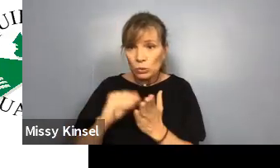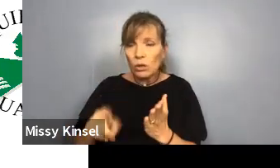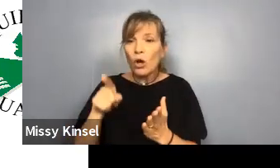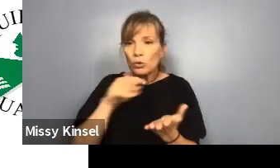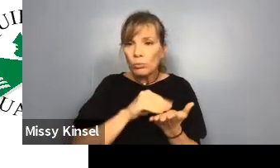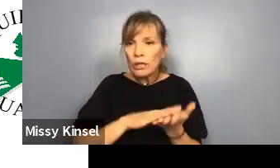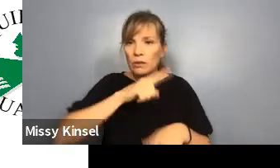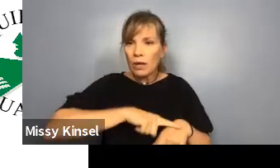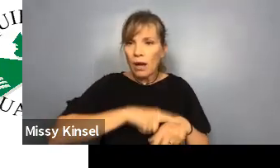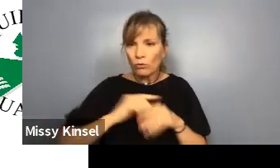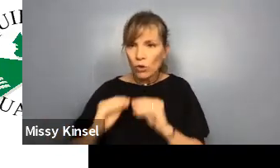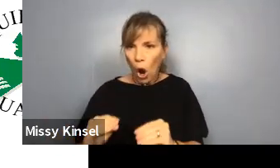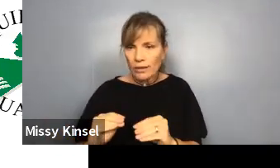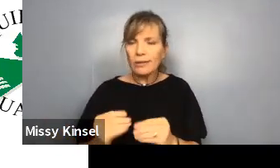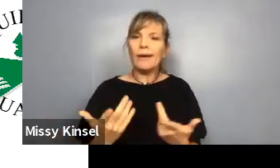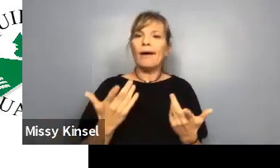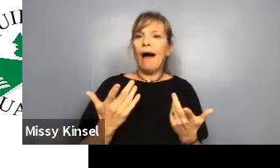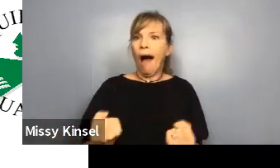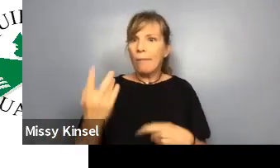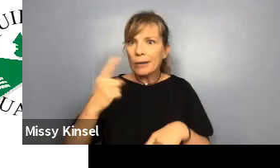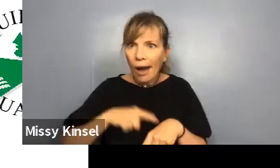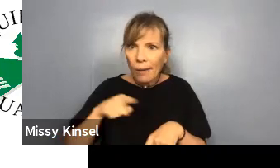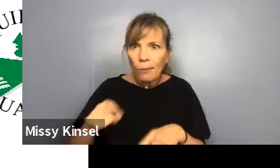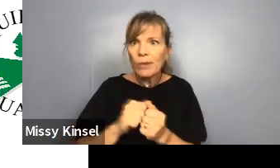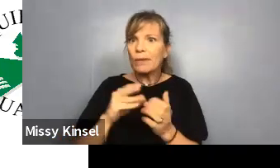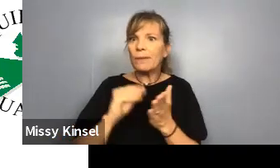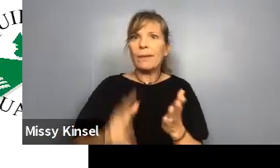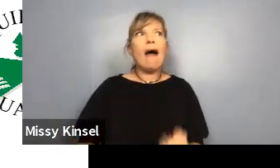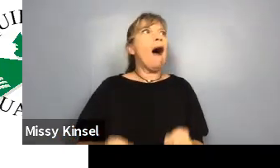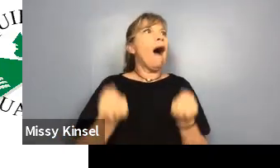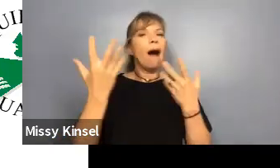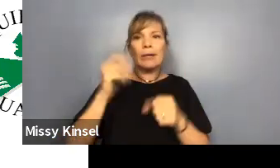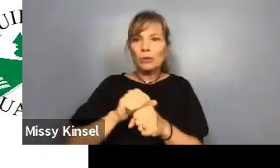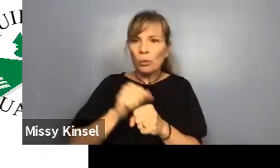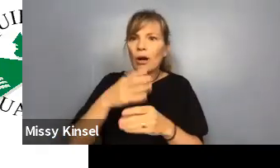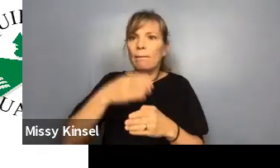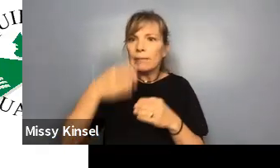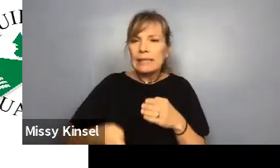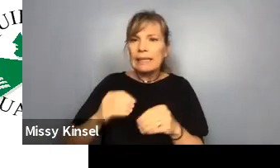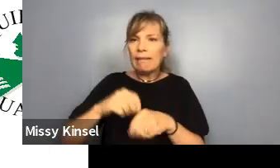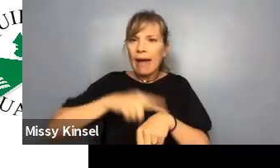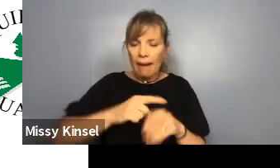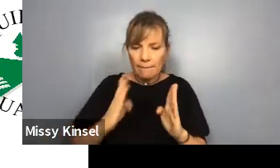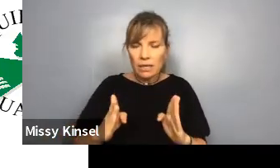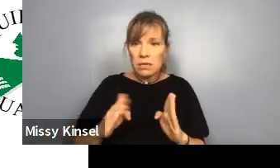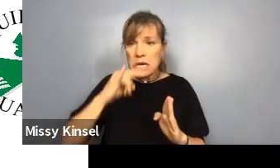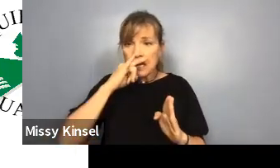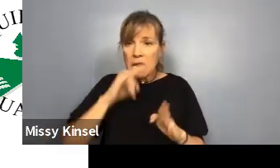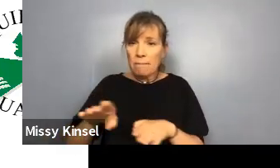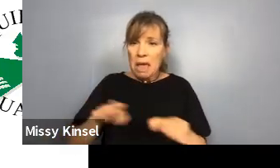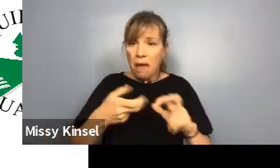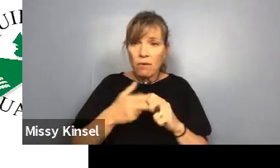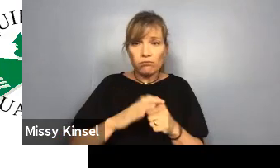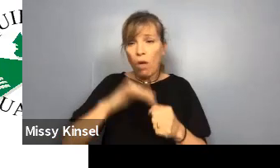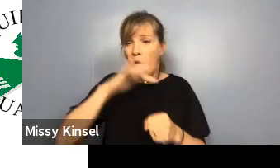of the time you spent, how much work was done, whether your child had any behavior